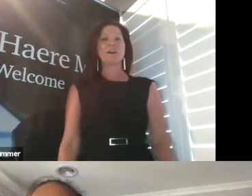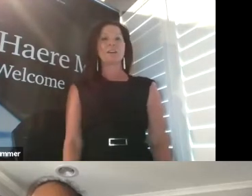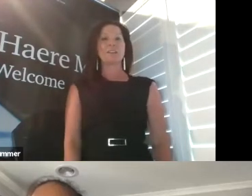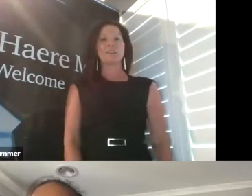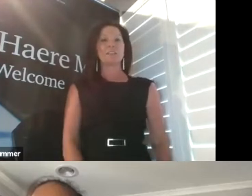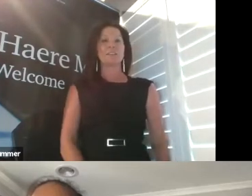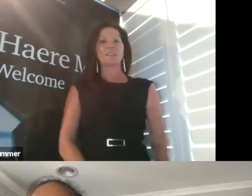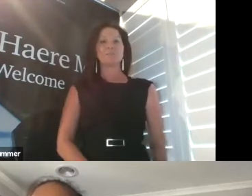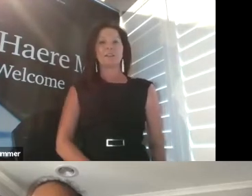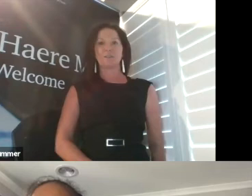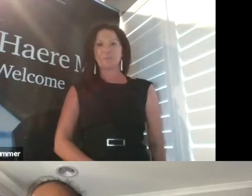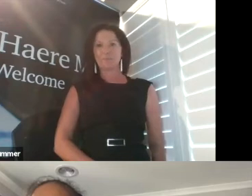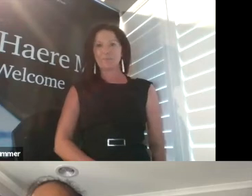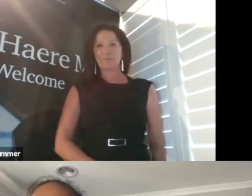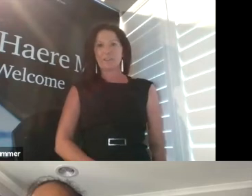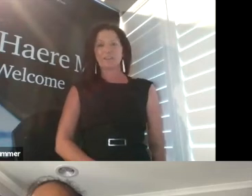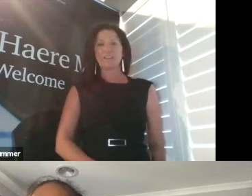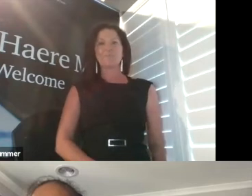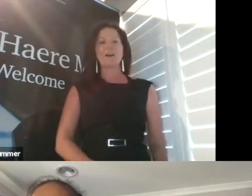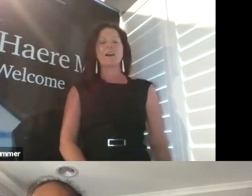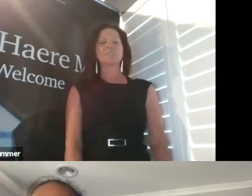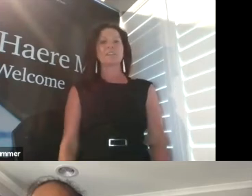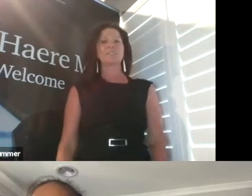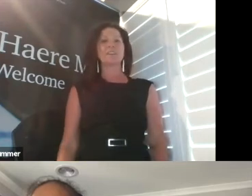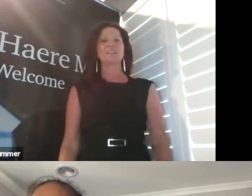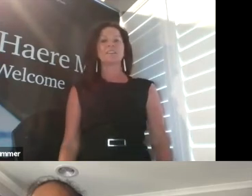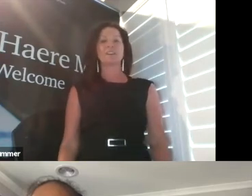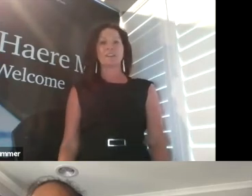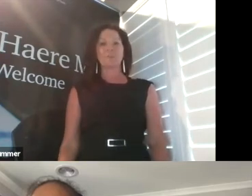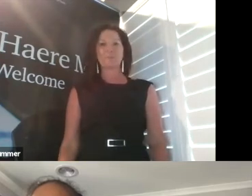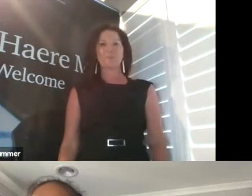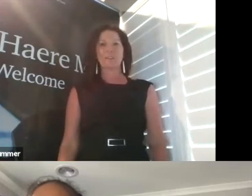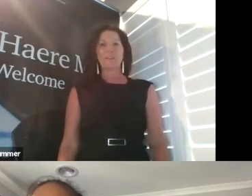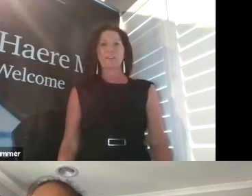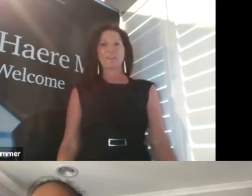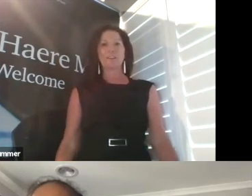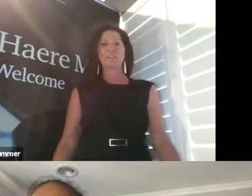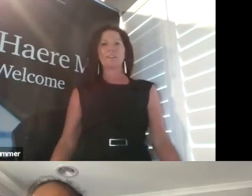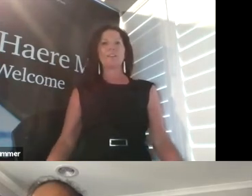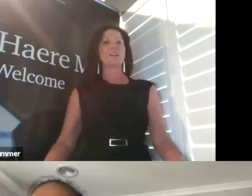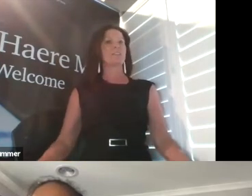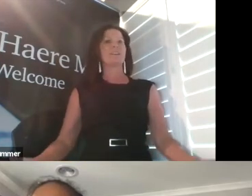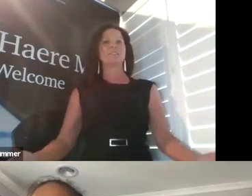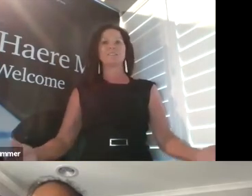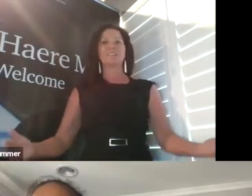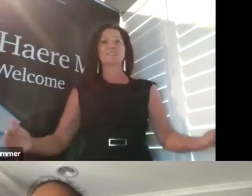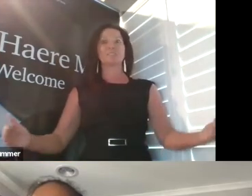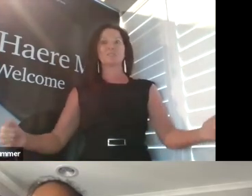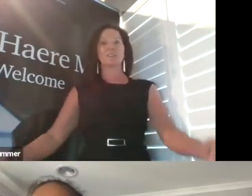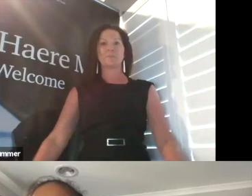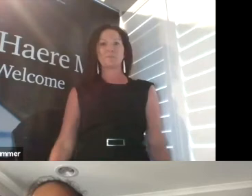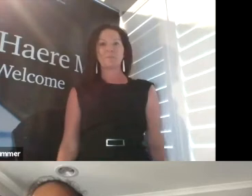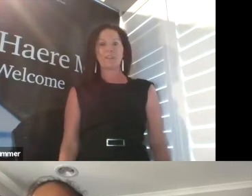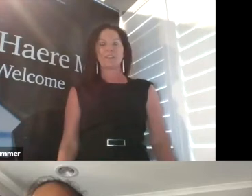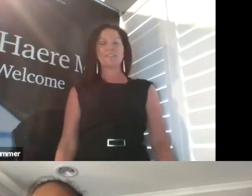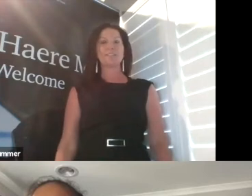Kia mā kina kina ki uta. Kia mā taratara ki tai. E hi a ki ana te